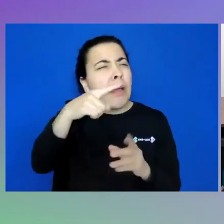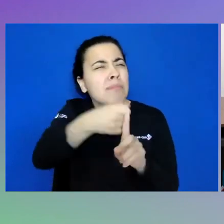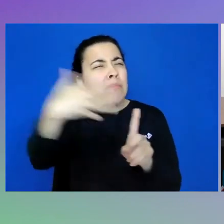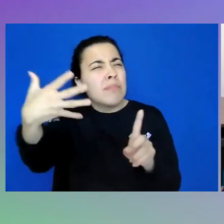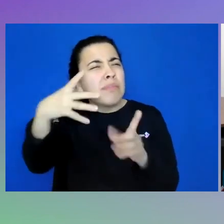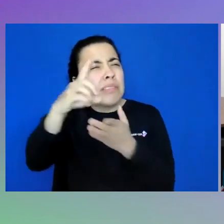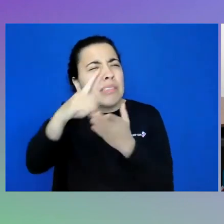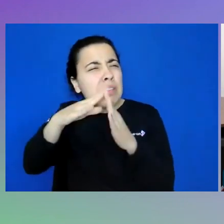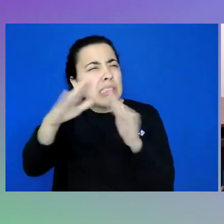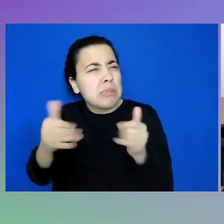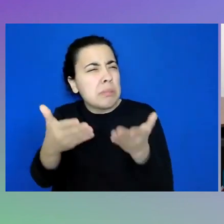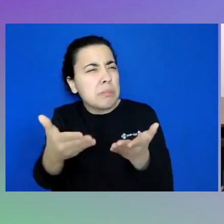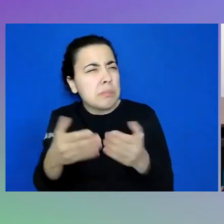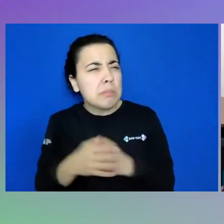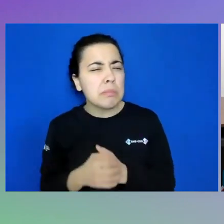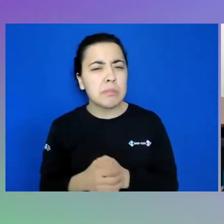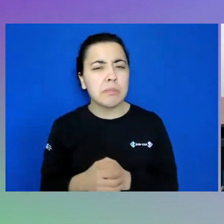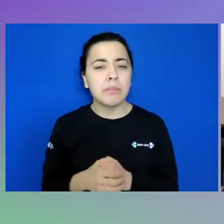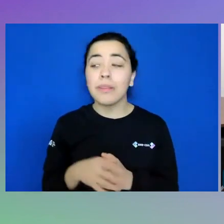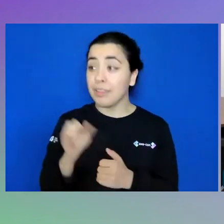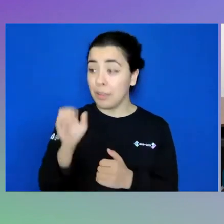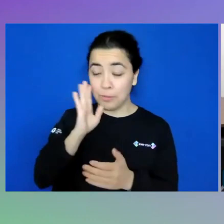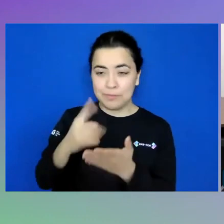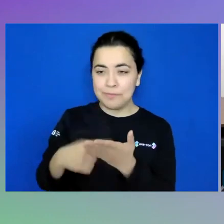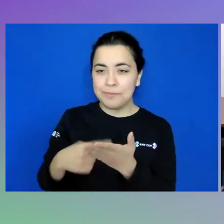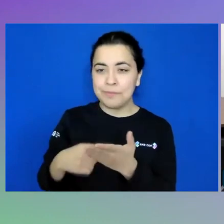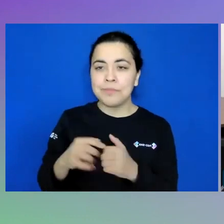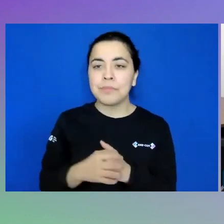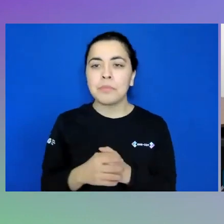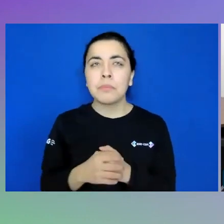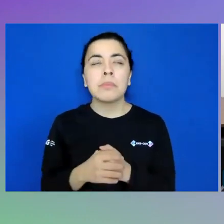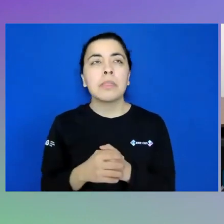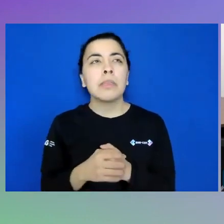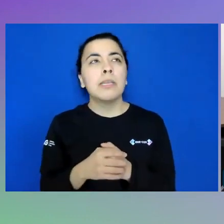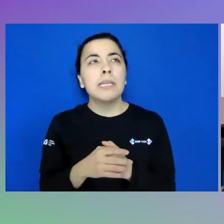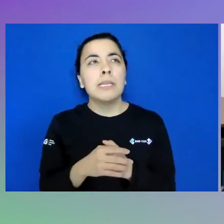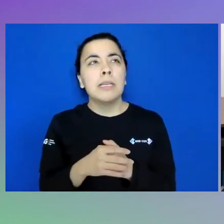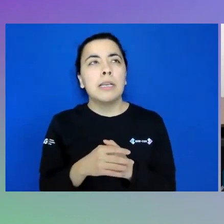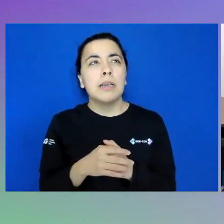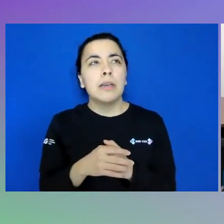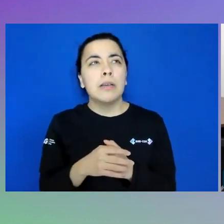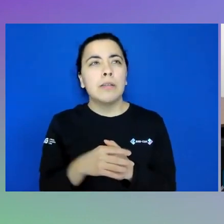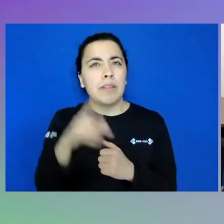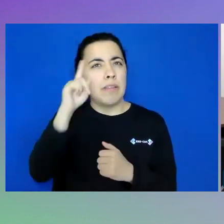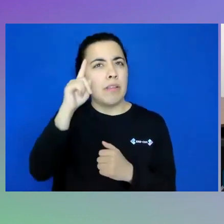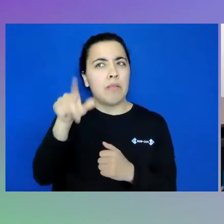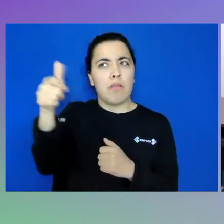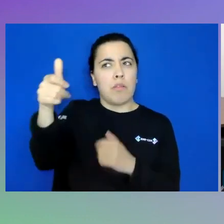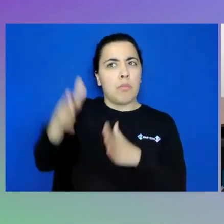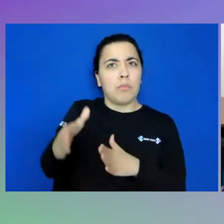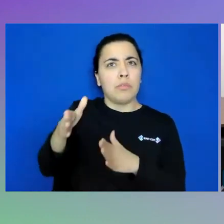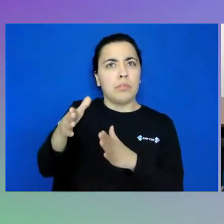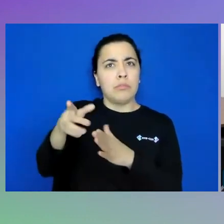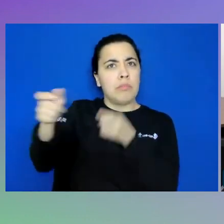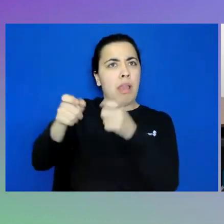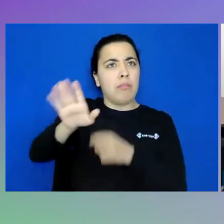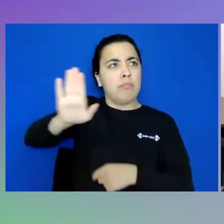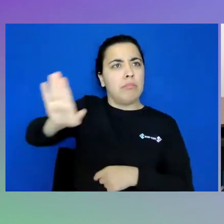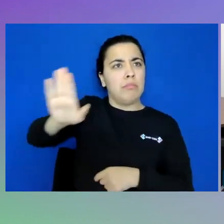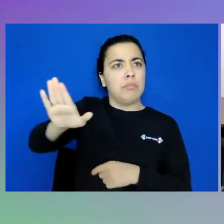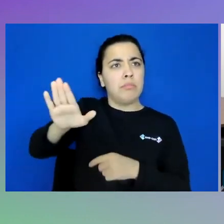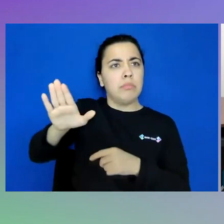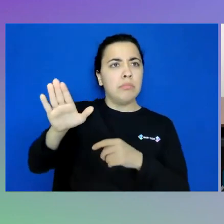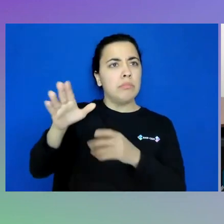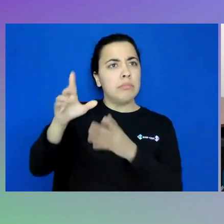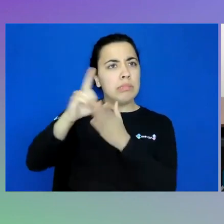You're let's talk fortunate about to it. know about those. Um, that that it's going to be handled. A developer might think, well, that's accessibility